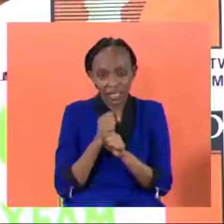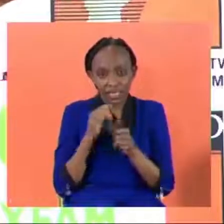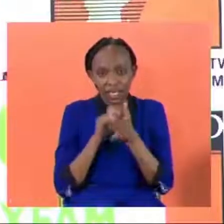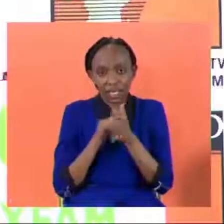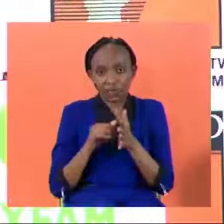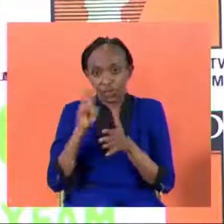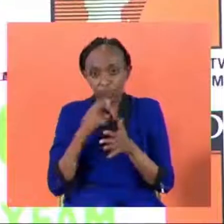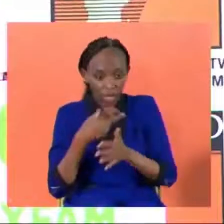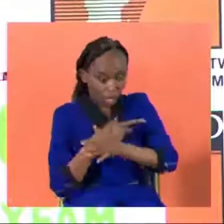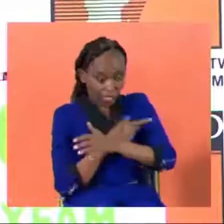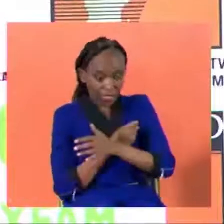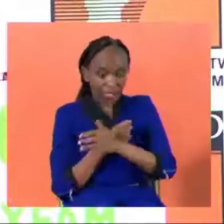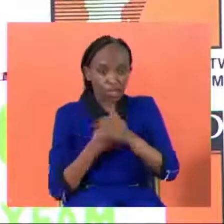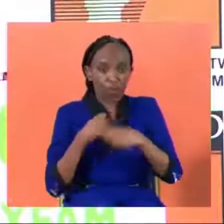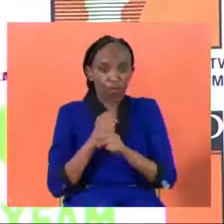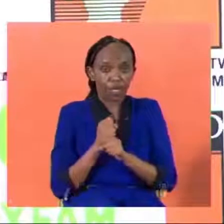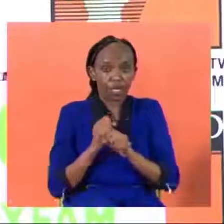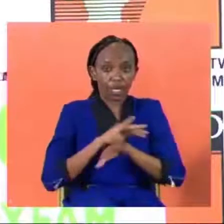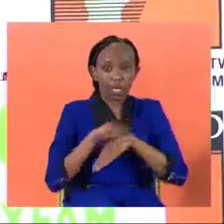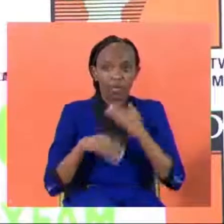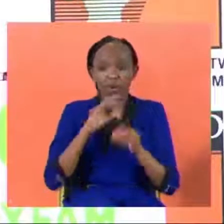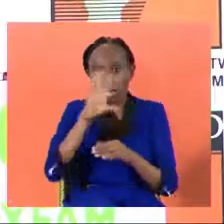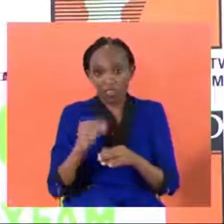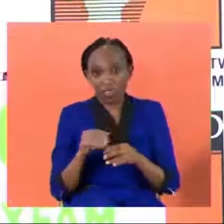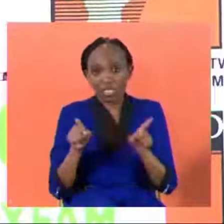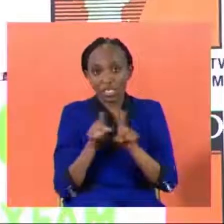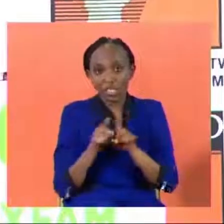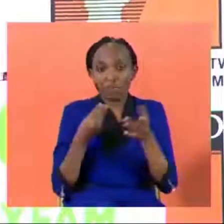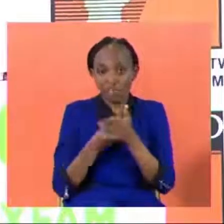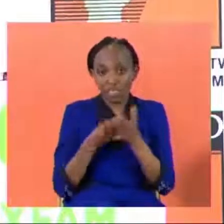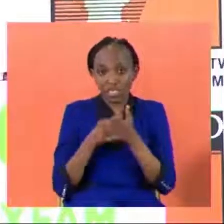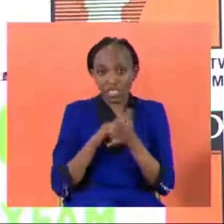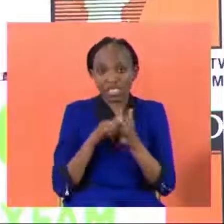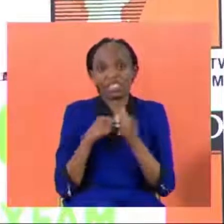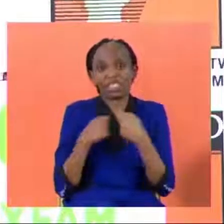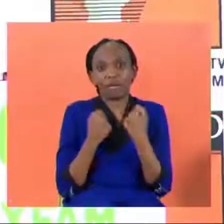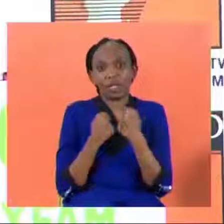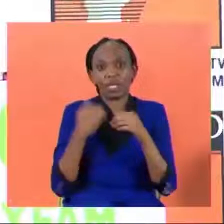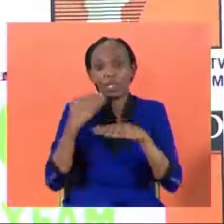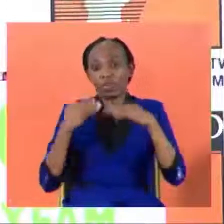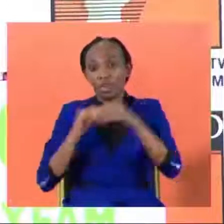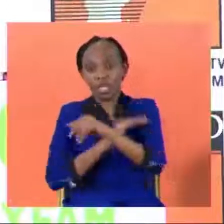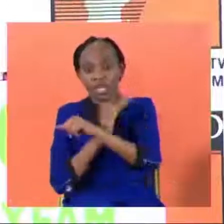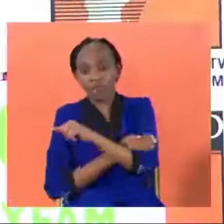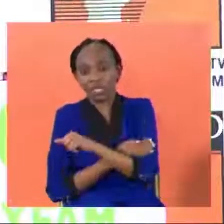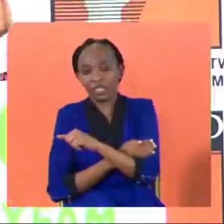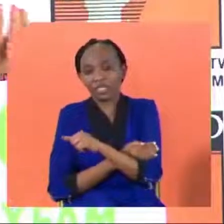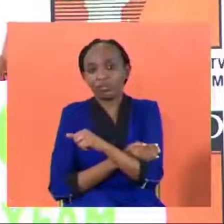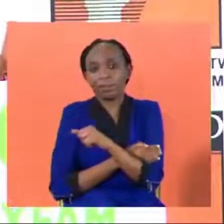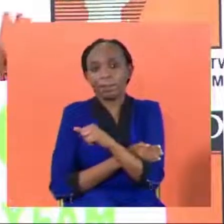vaccine manufacturing across the continent, and also just the financing that's going towards building the capacity to